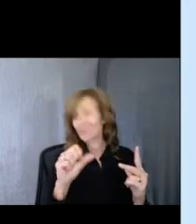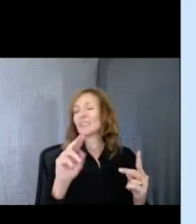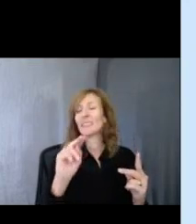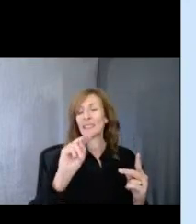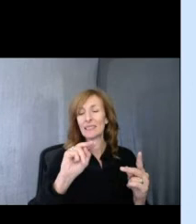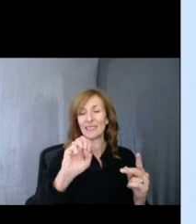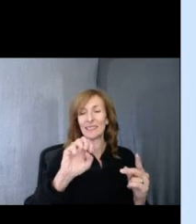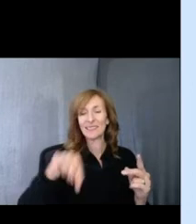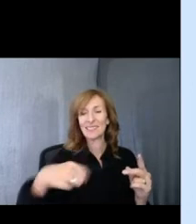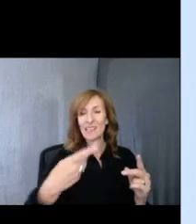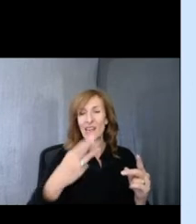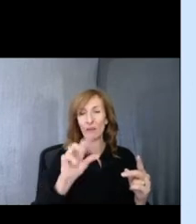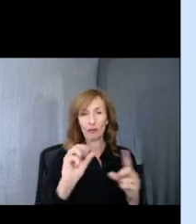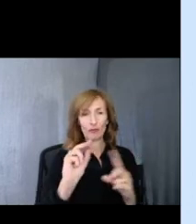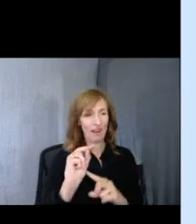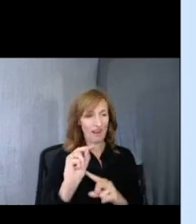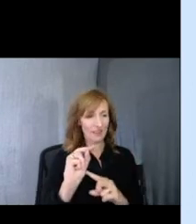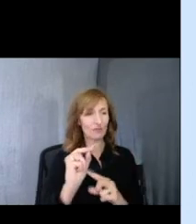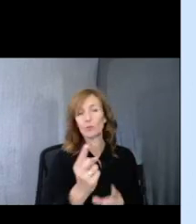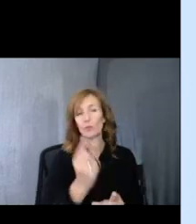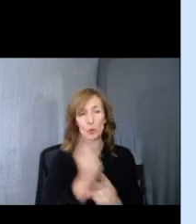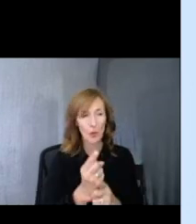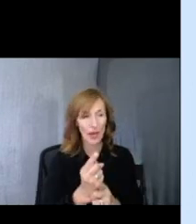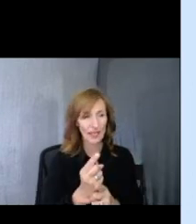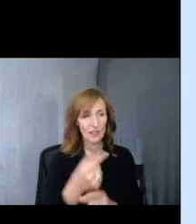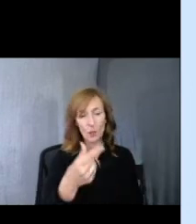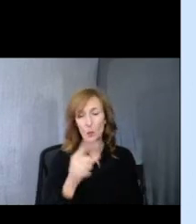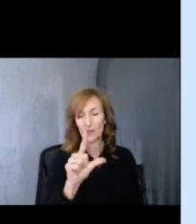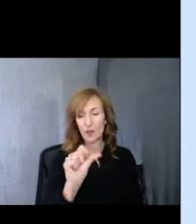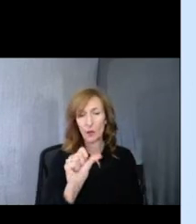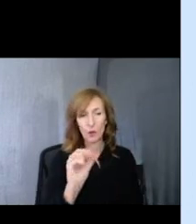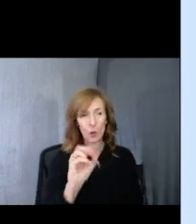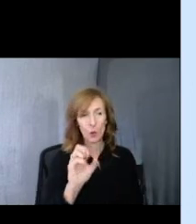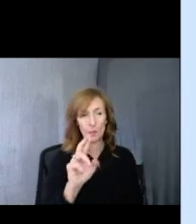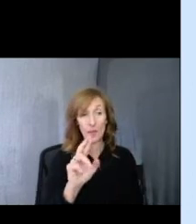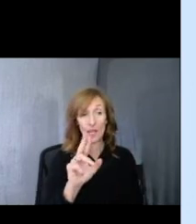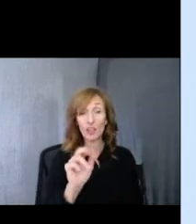the basic unit, with the glomerulus and the tubules being part of,